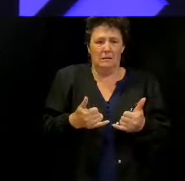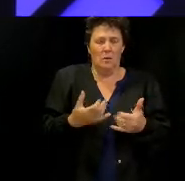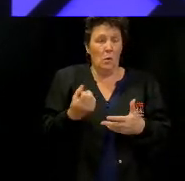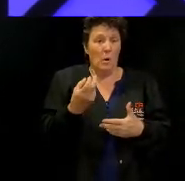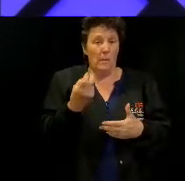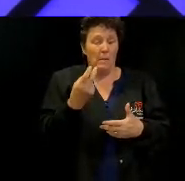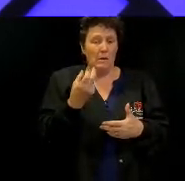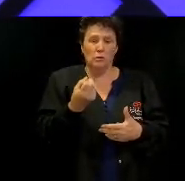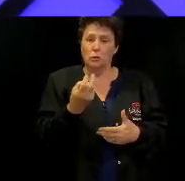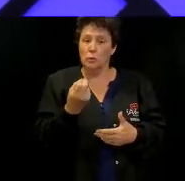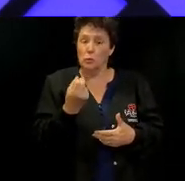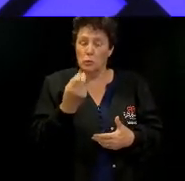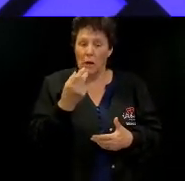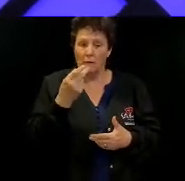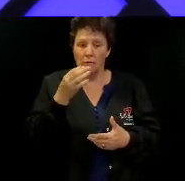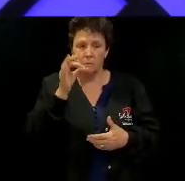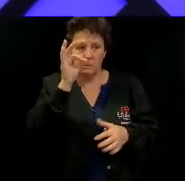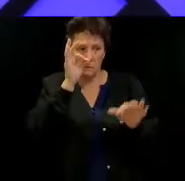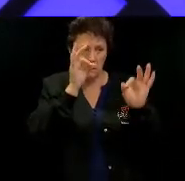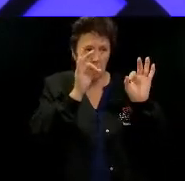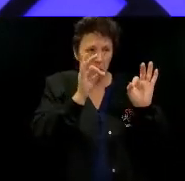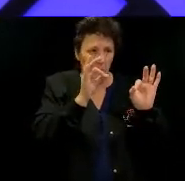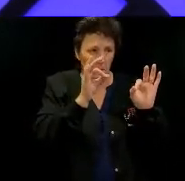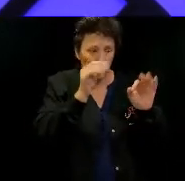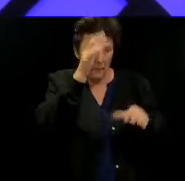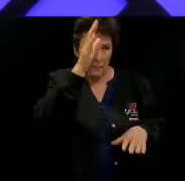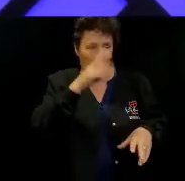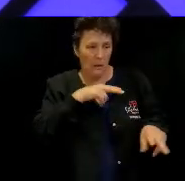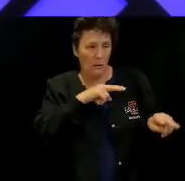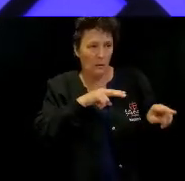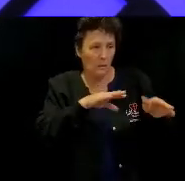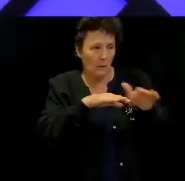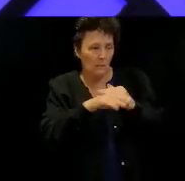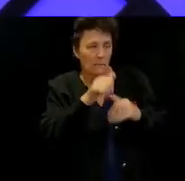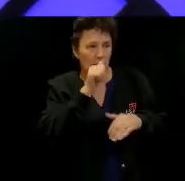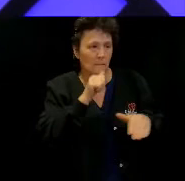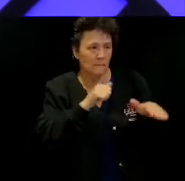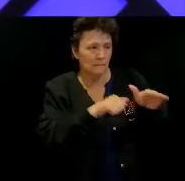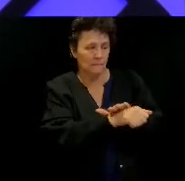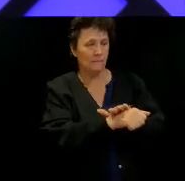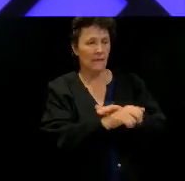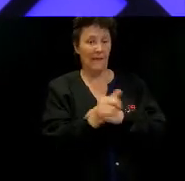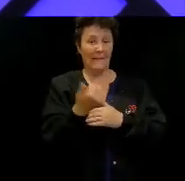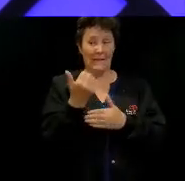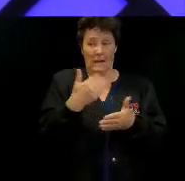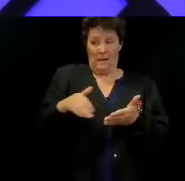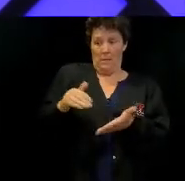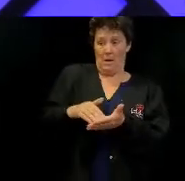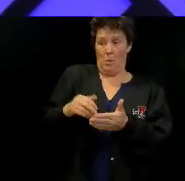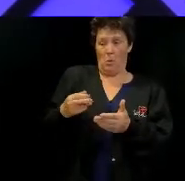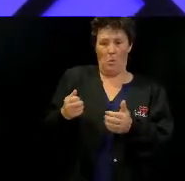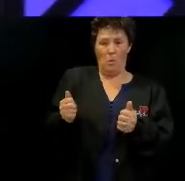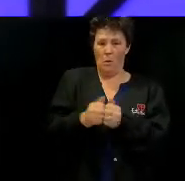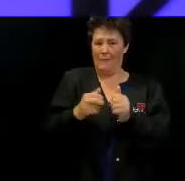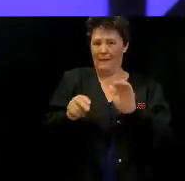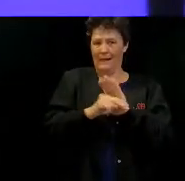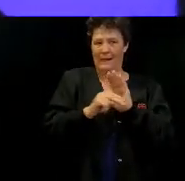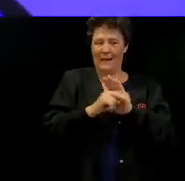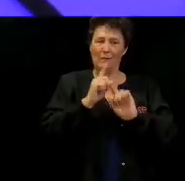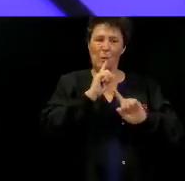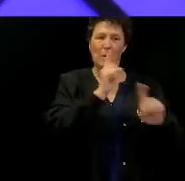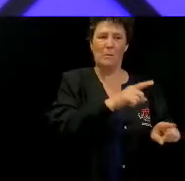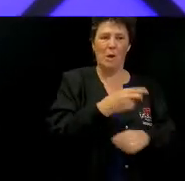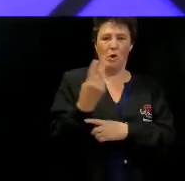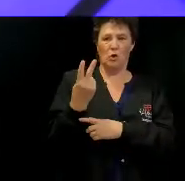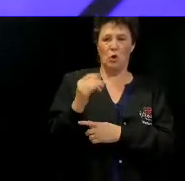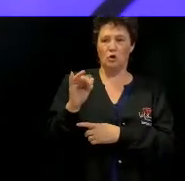out? Remember that? Over there in Numbers, the 13th chapter. All 10 of them come back, right, with the negative report. Two of them,